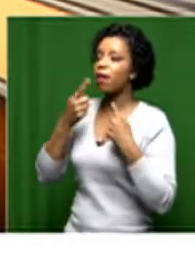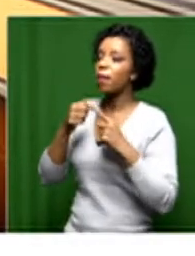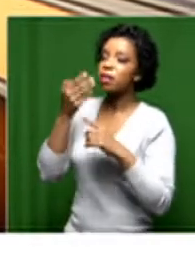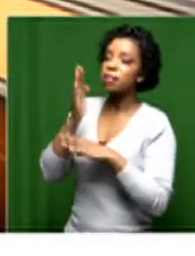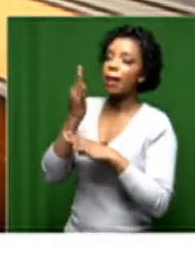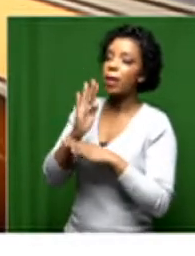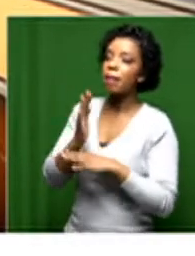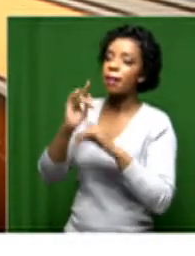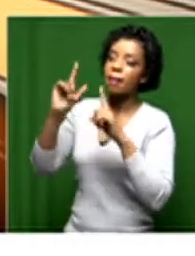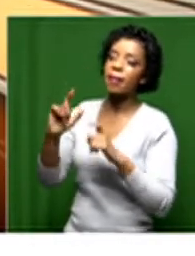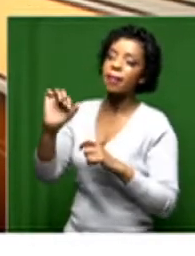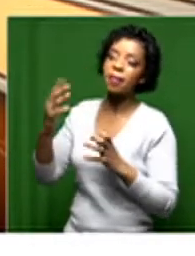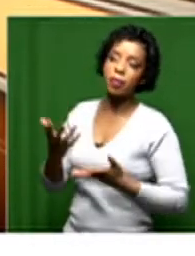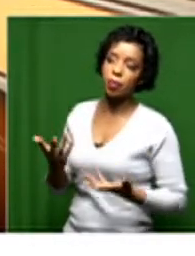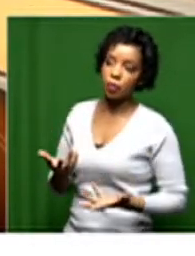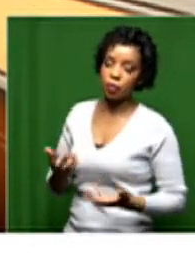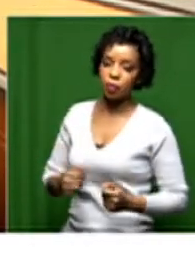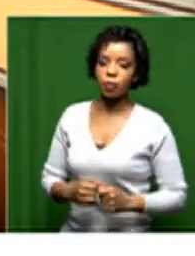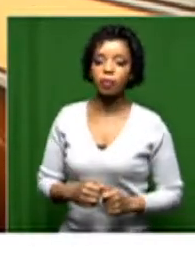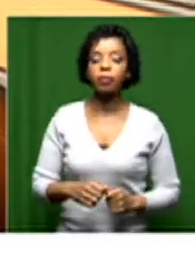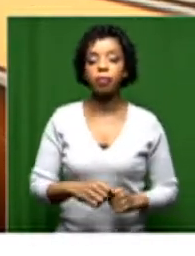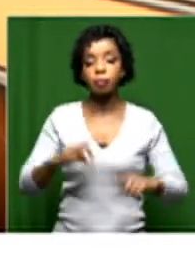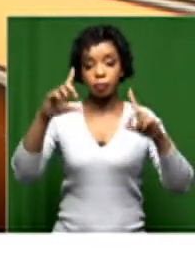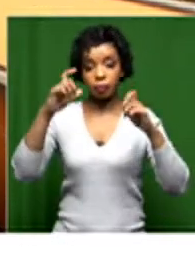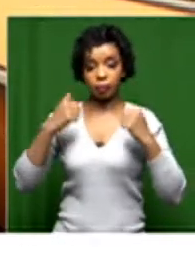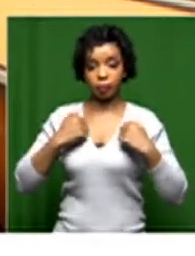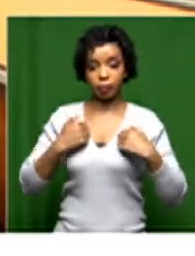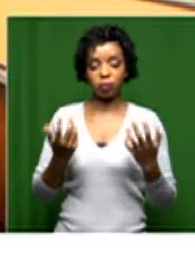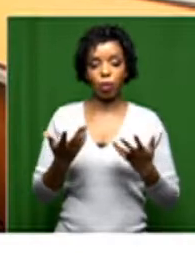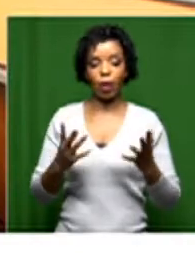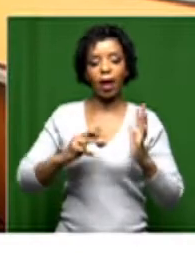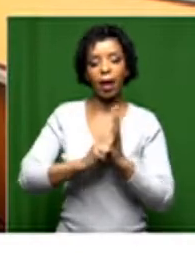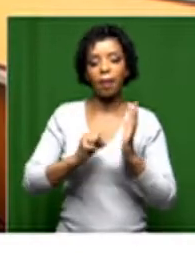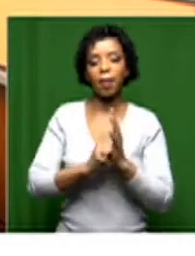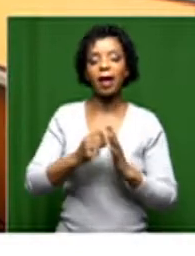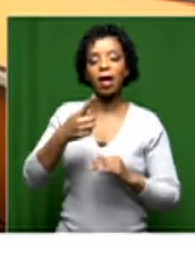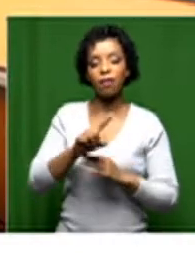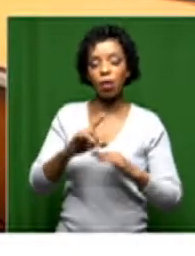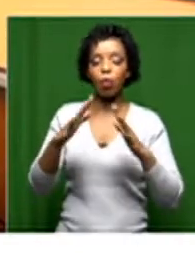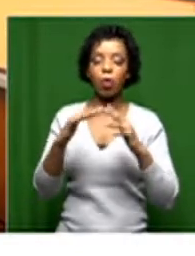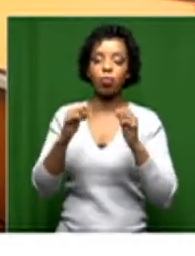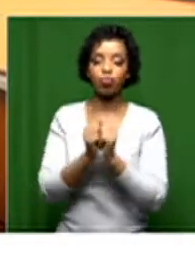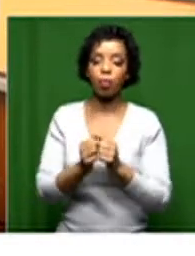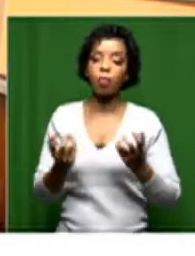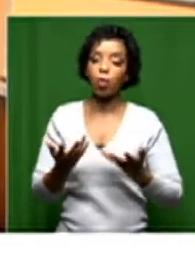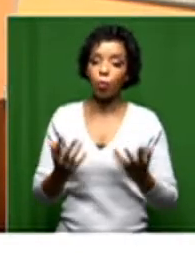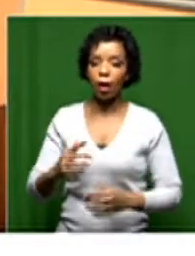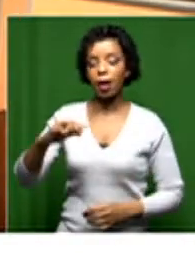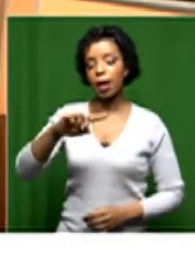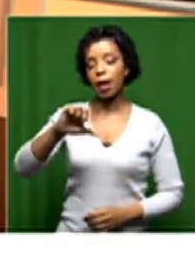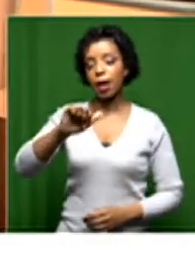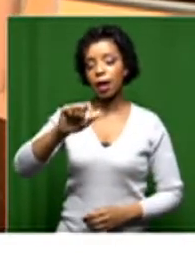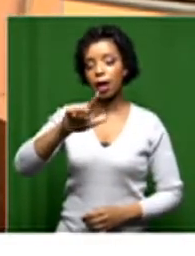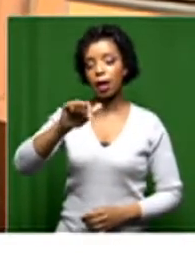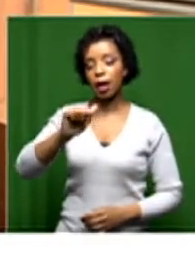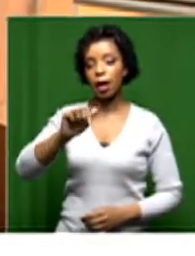showing. Okay, the exhibition is currently showing at the Market for a Workshop. It's in Gallery